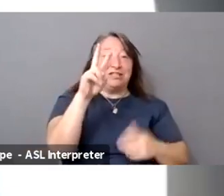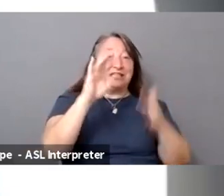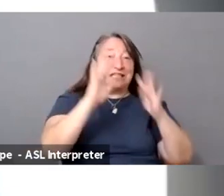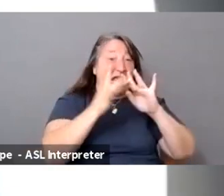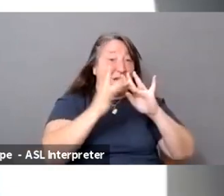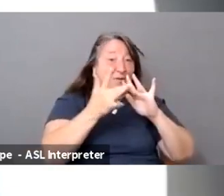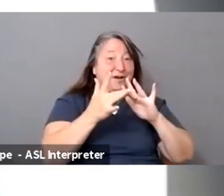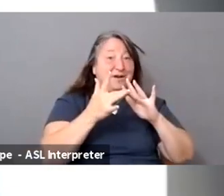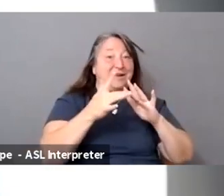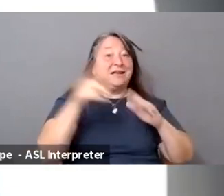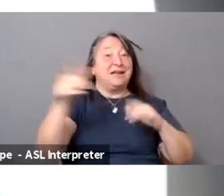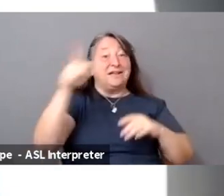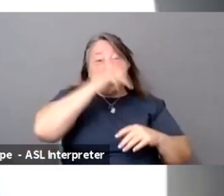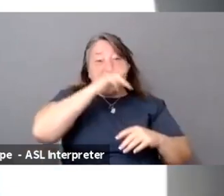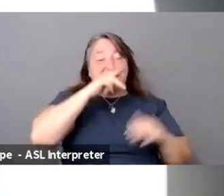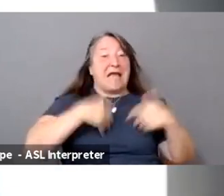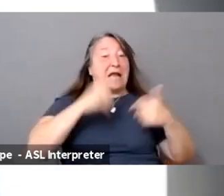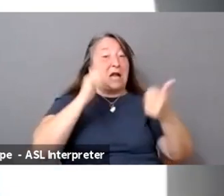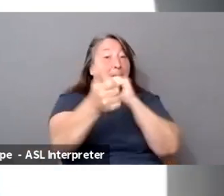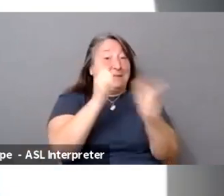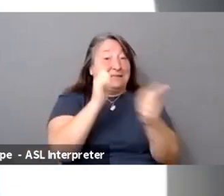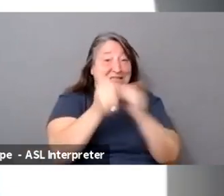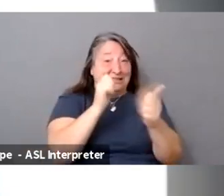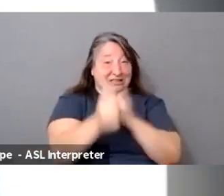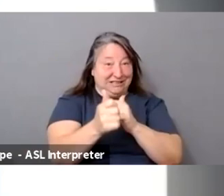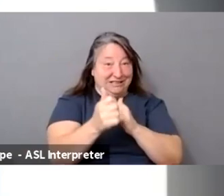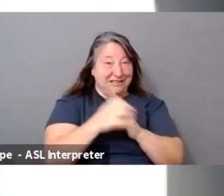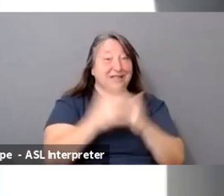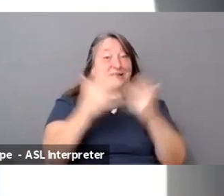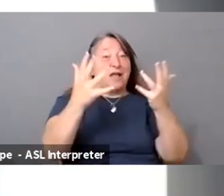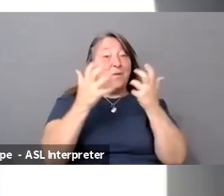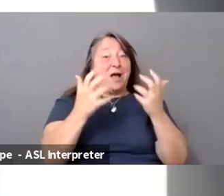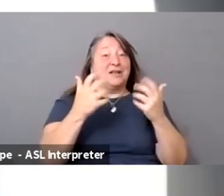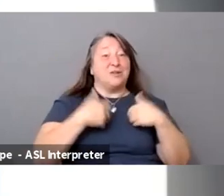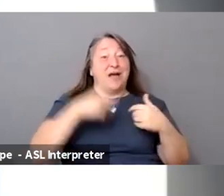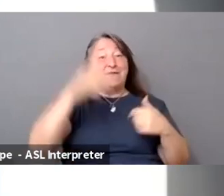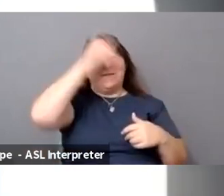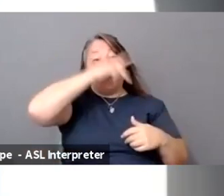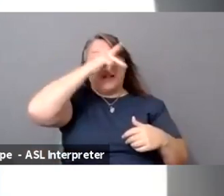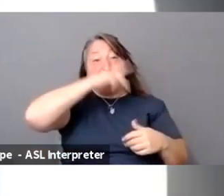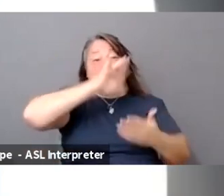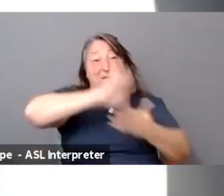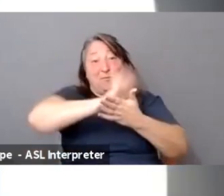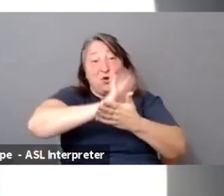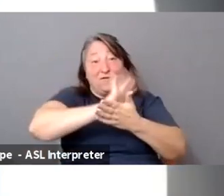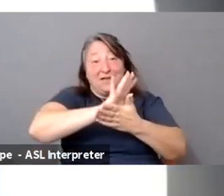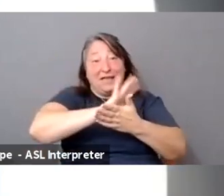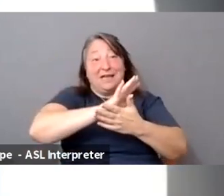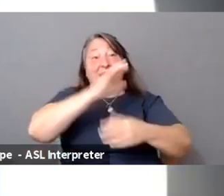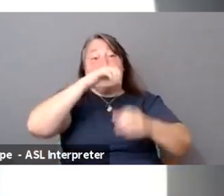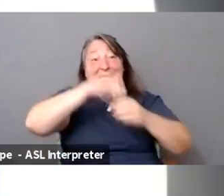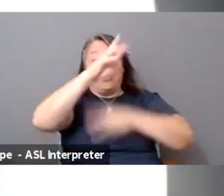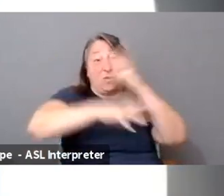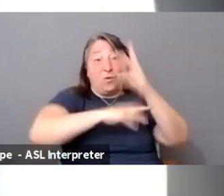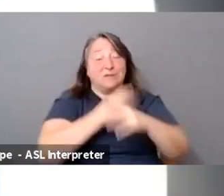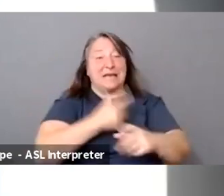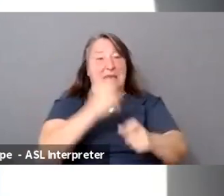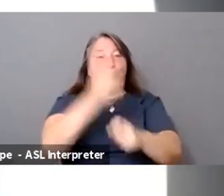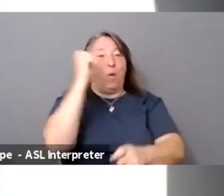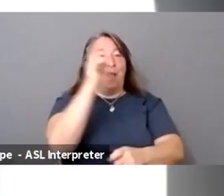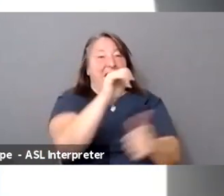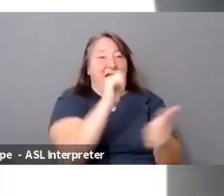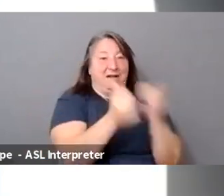this competition. They wanted to put a Filipino film on the world stage, and I won that competition, and that they were our